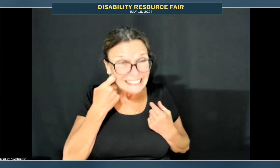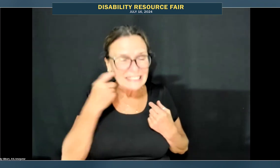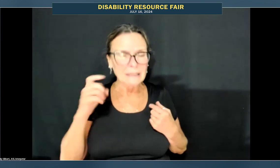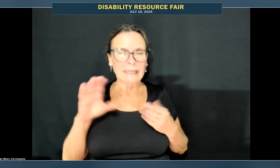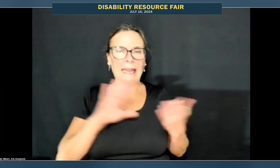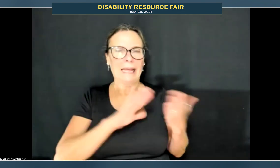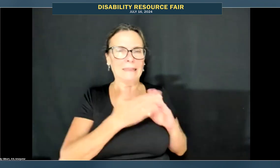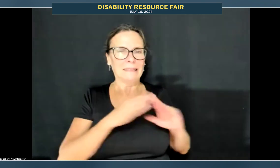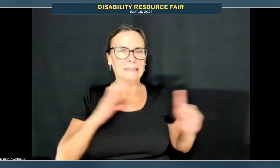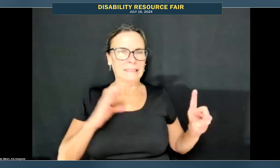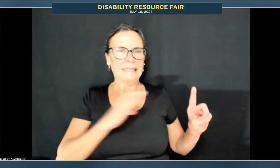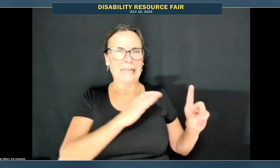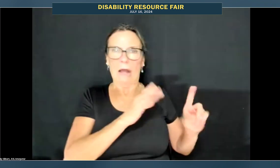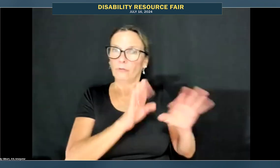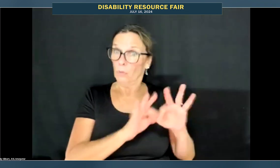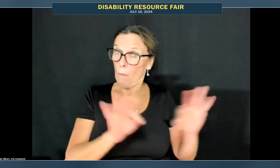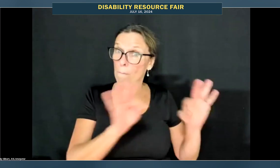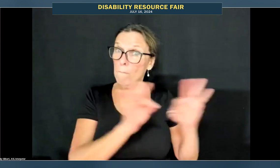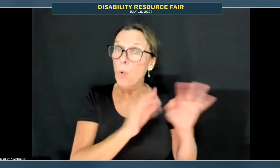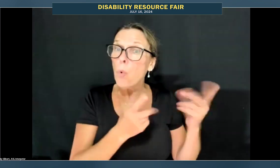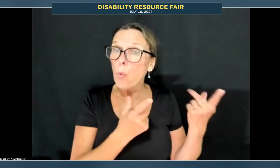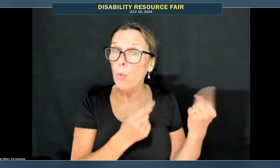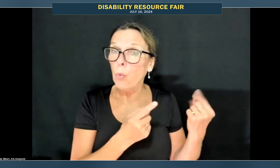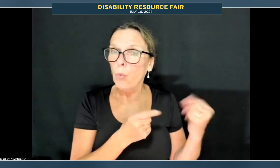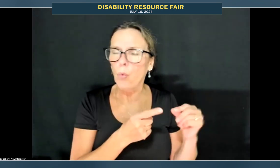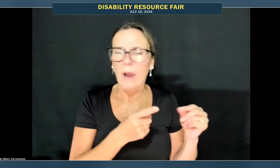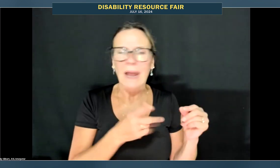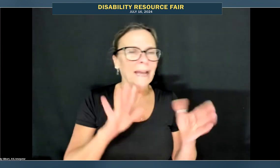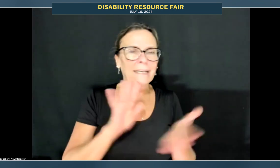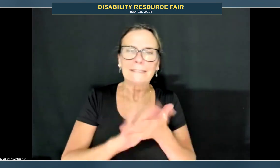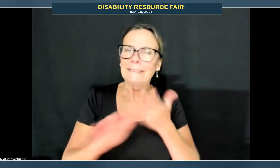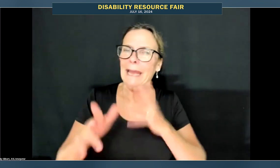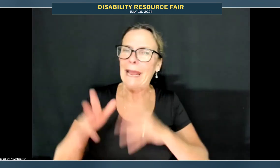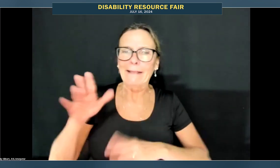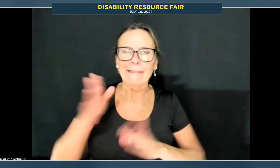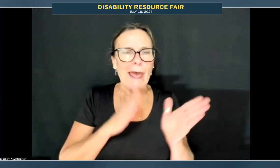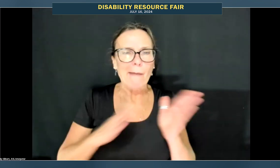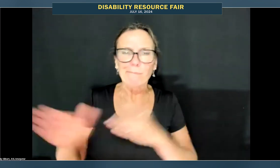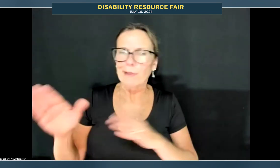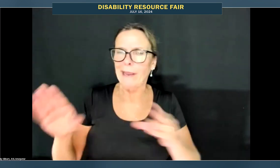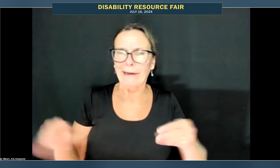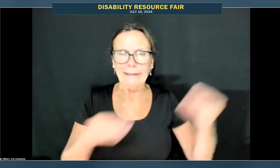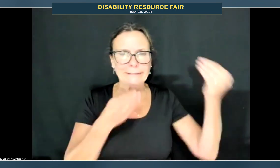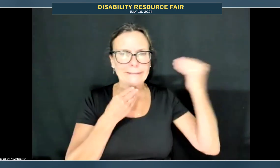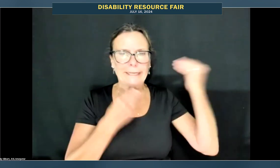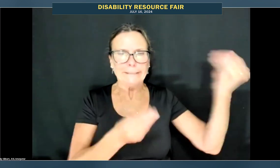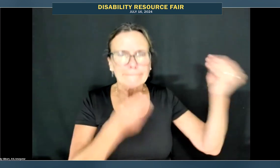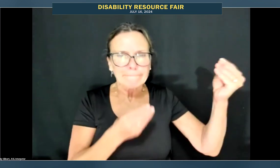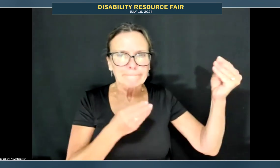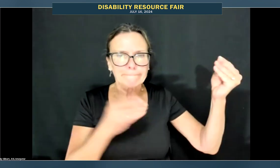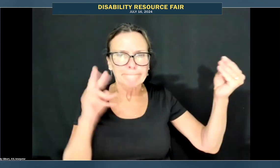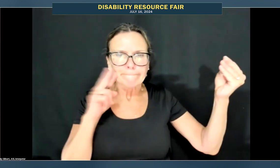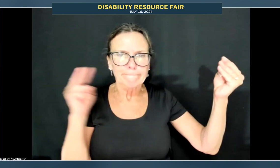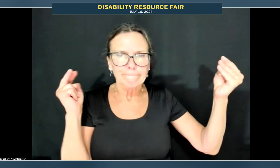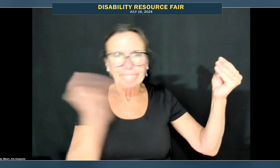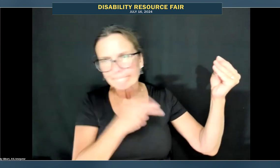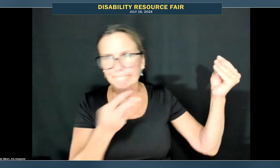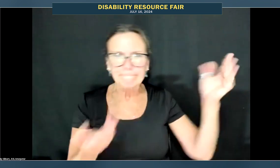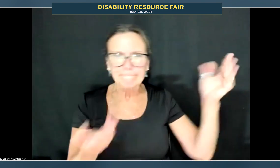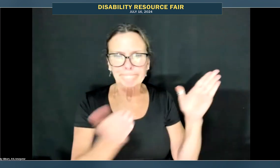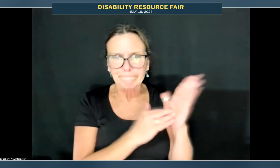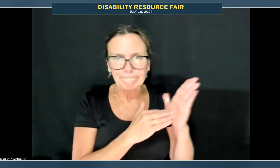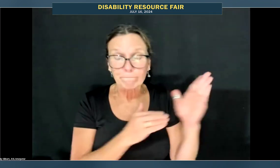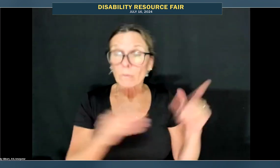an important step, is to essentially dust off the plan and say, let's look at it again. Now, the